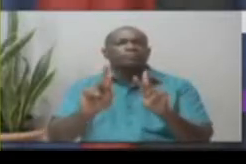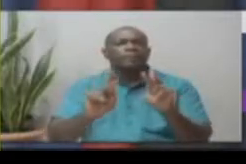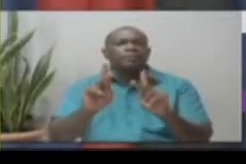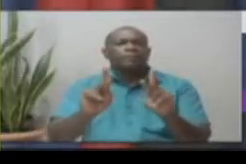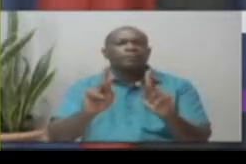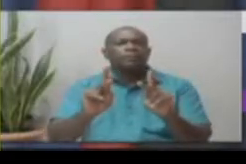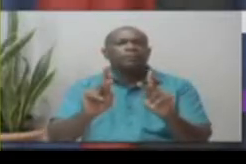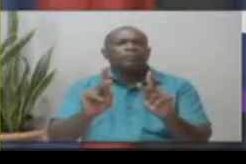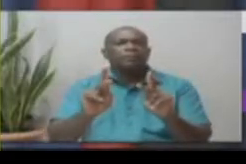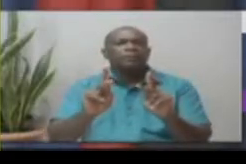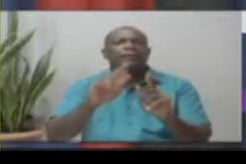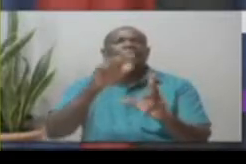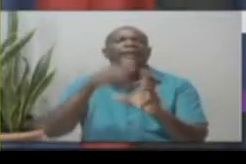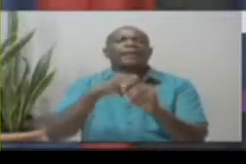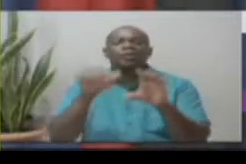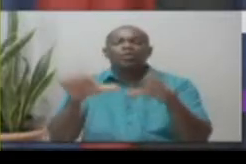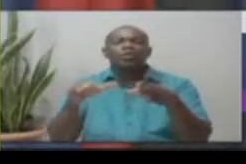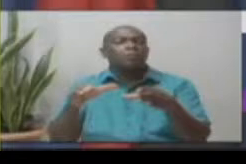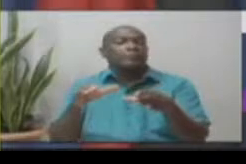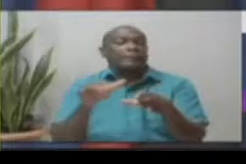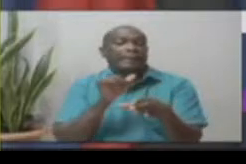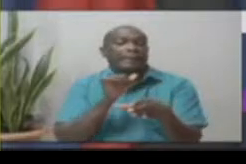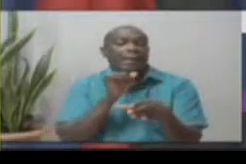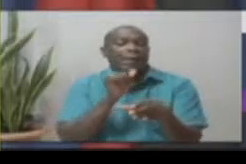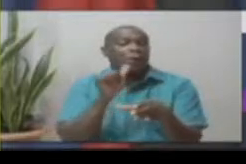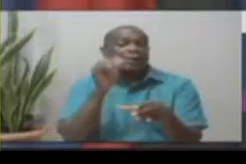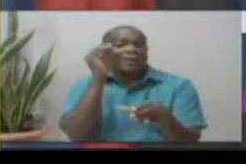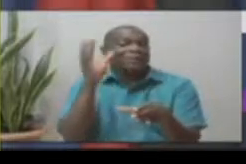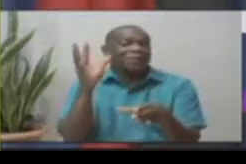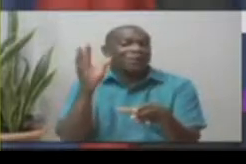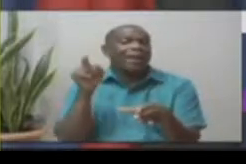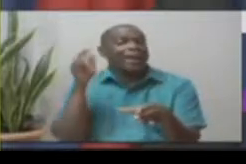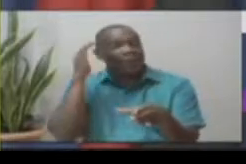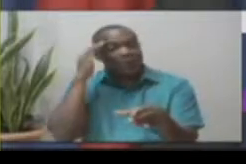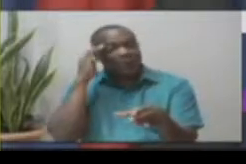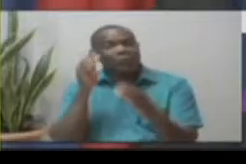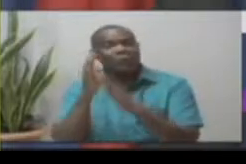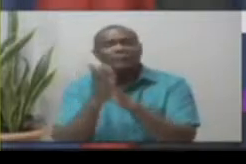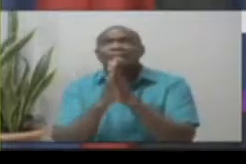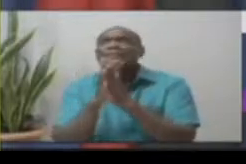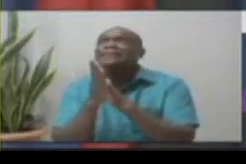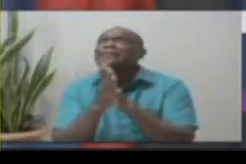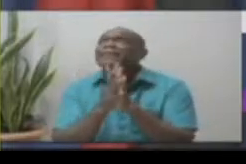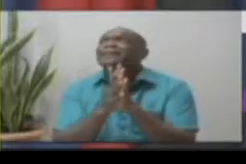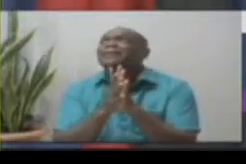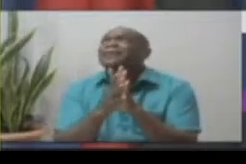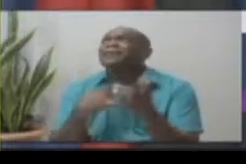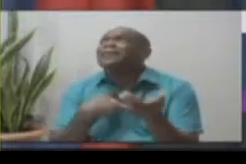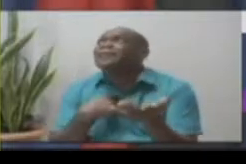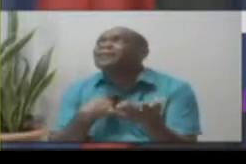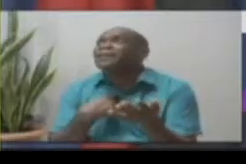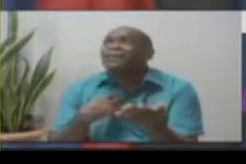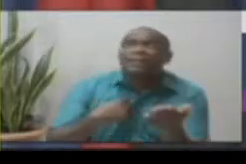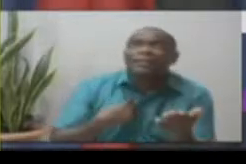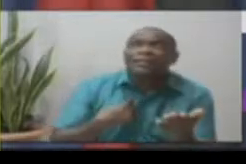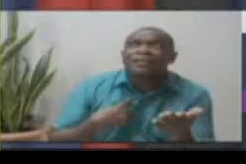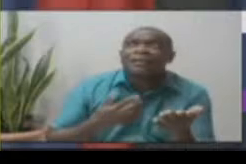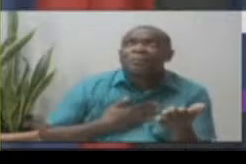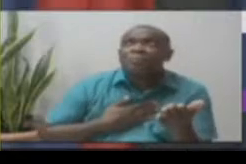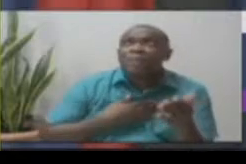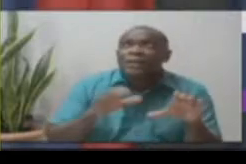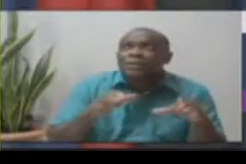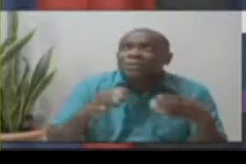which I have not mentioned, you will be anxious to come out. Just believe me when I tell you, we are anxious to have you out